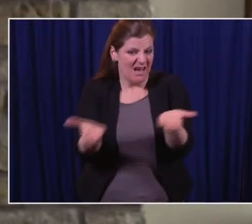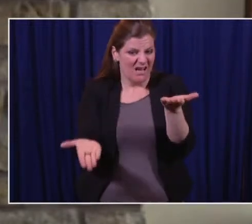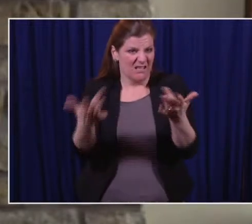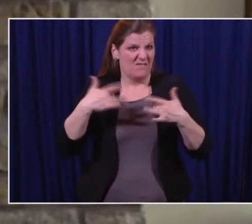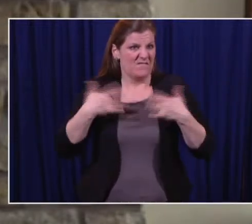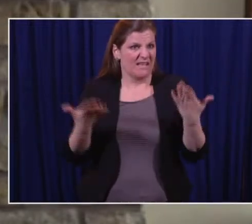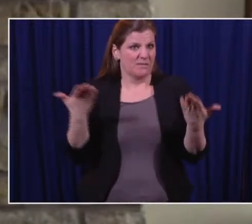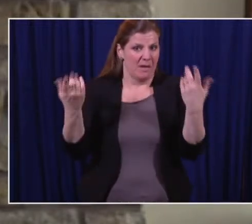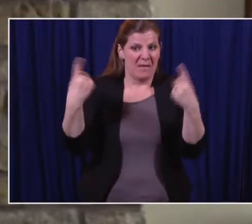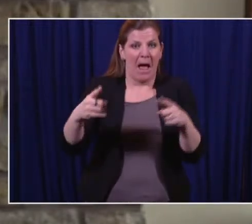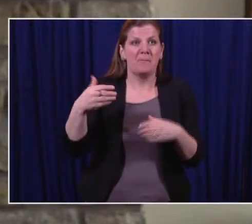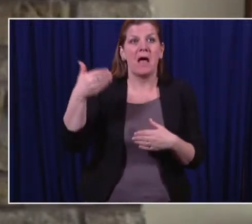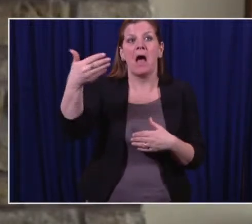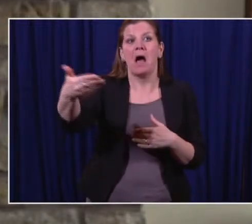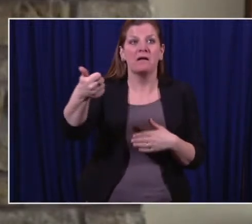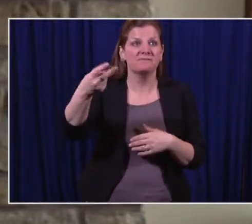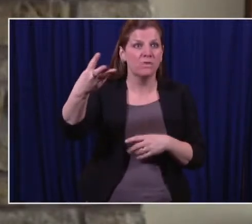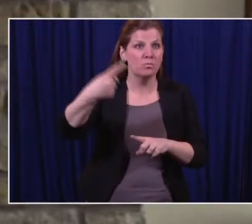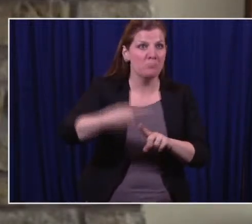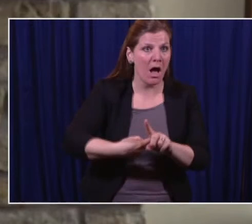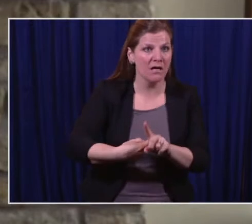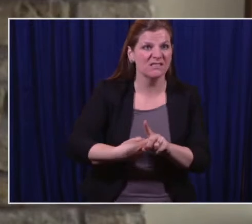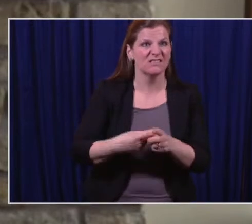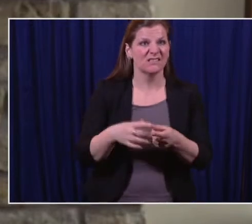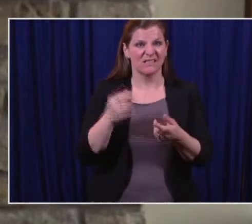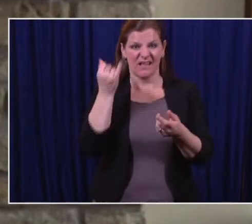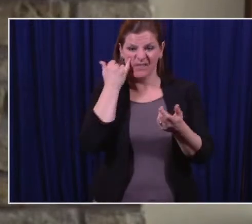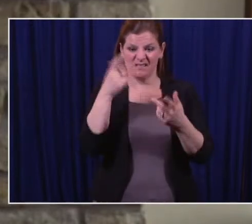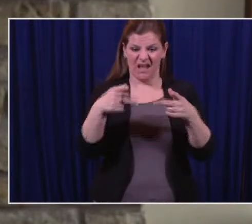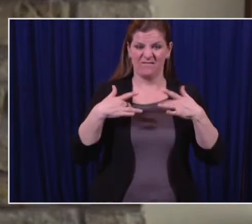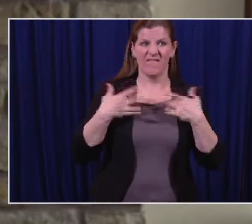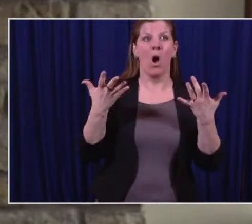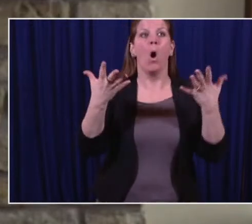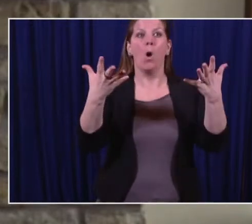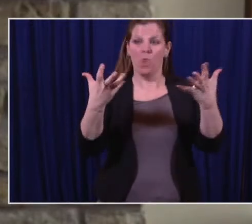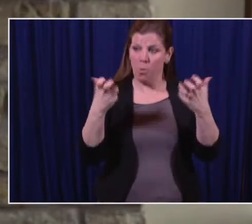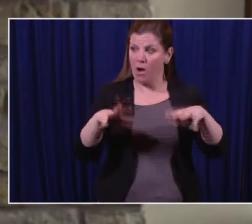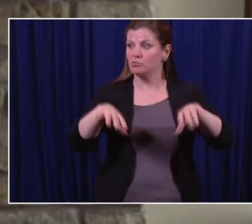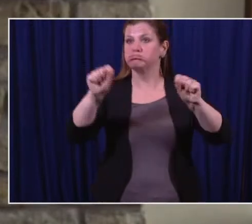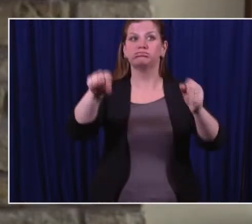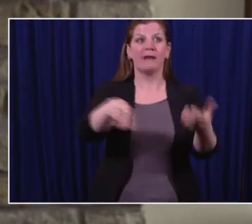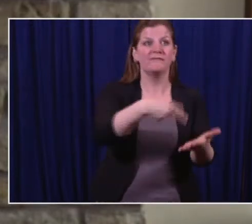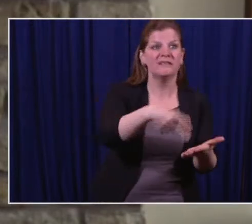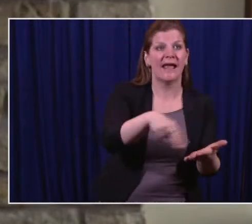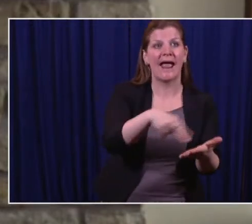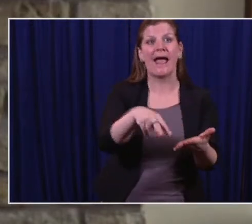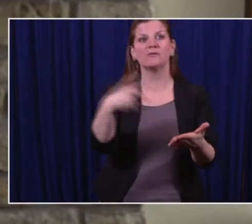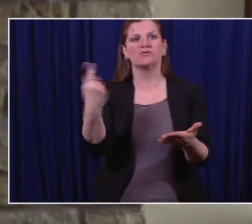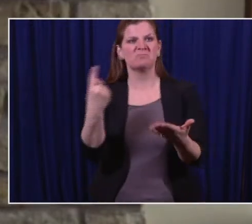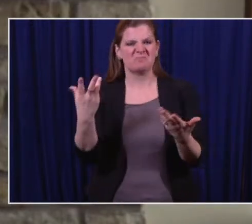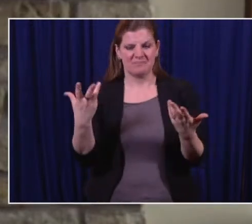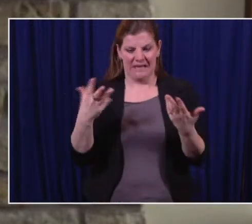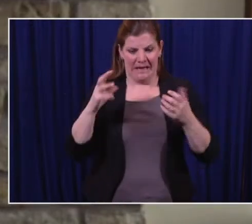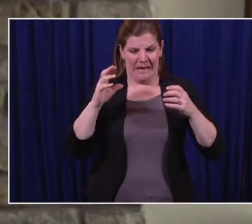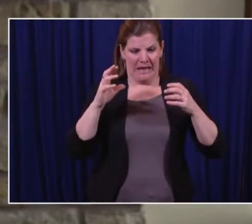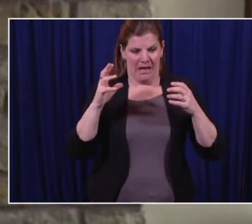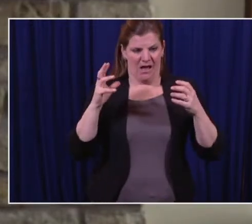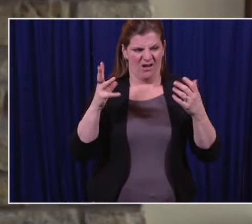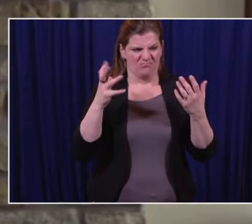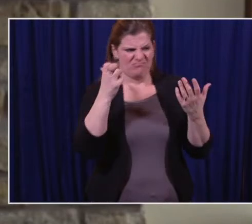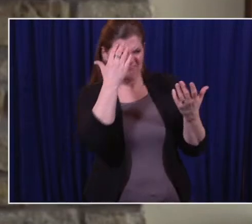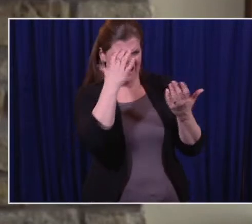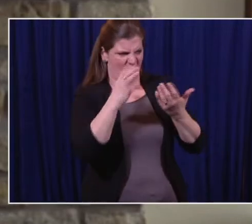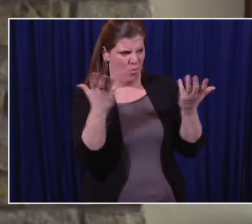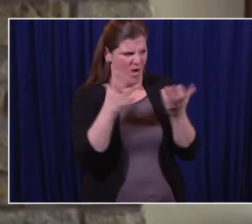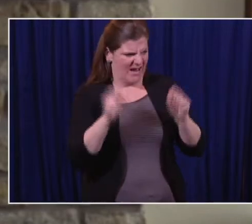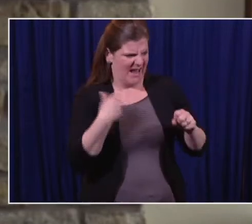have dancing, and they want to be able to know what they can plan. What kind of guidance can you